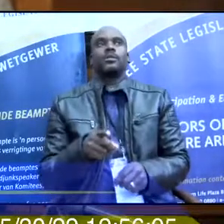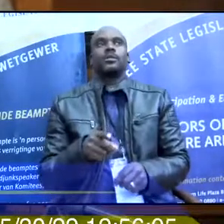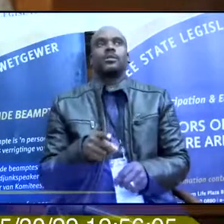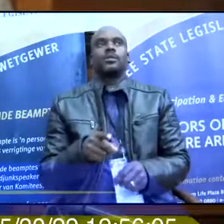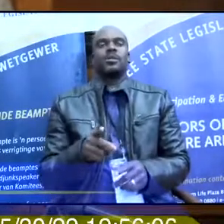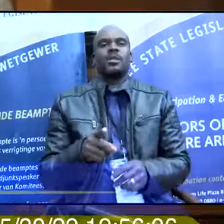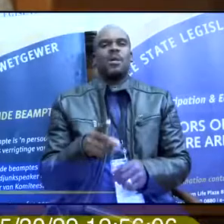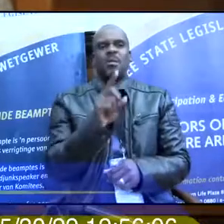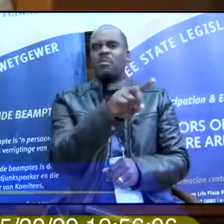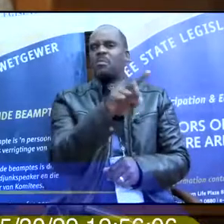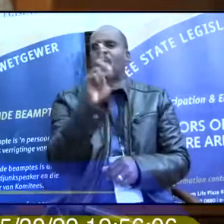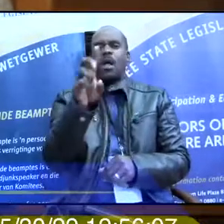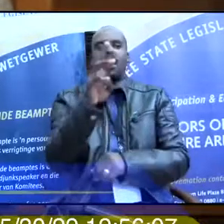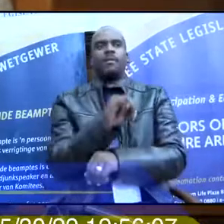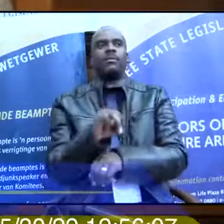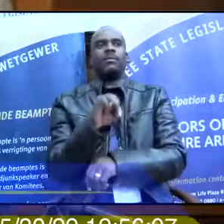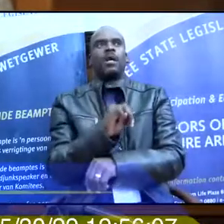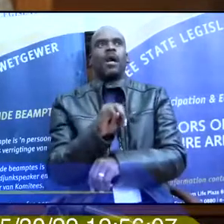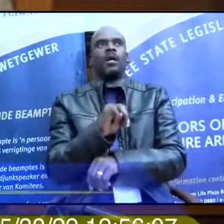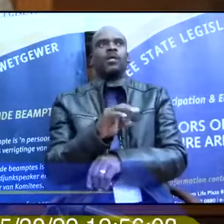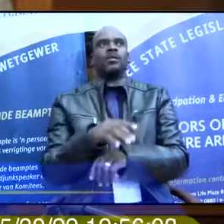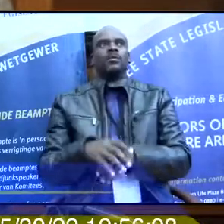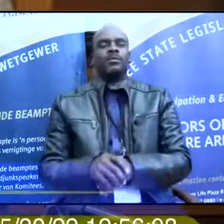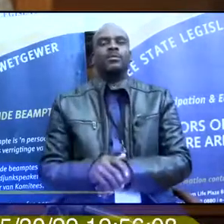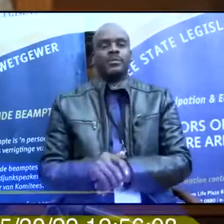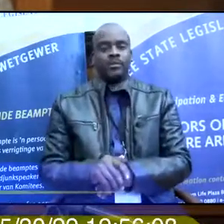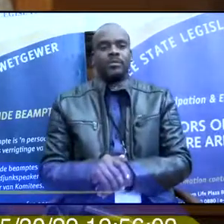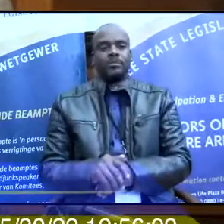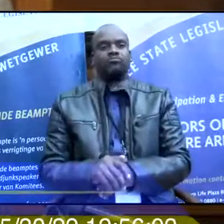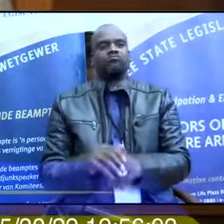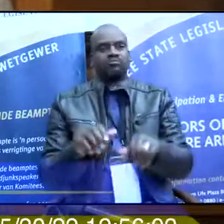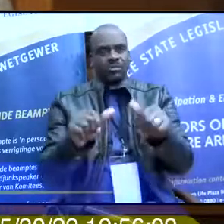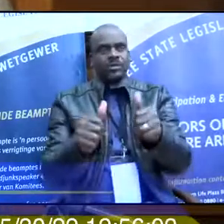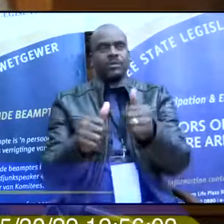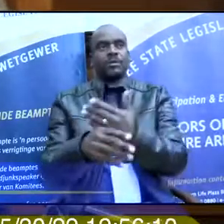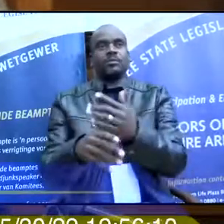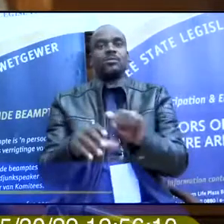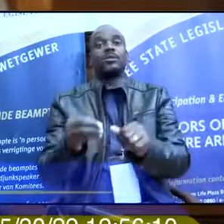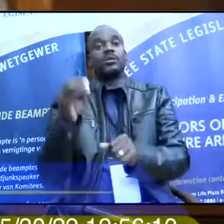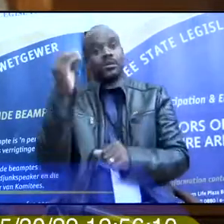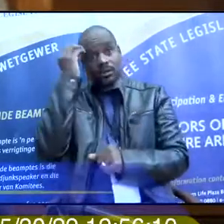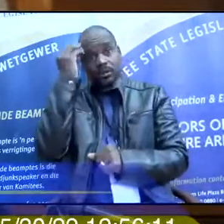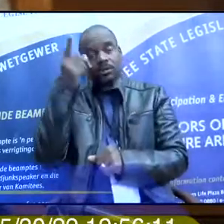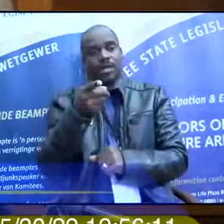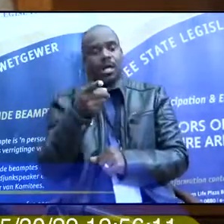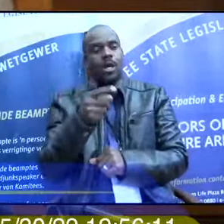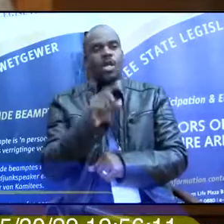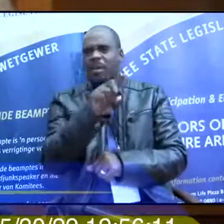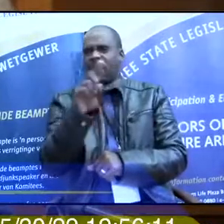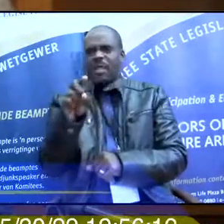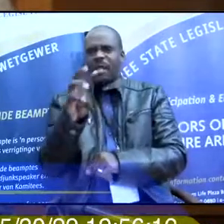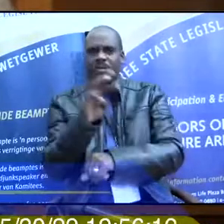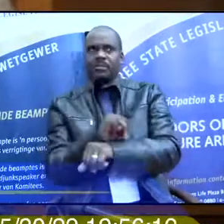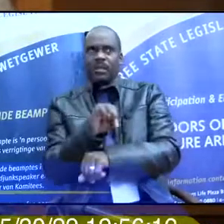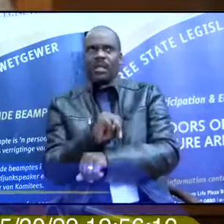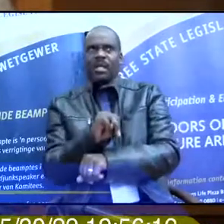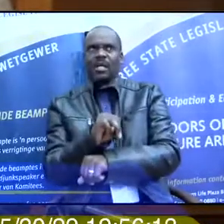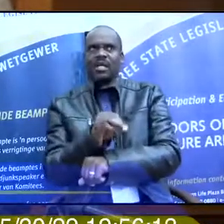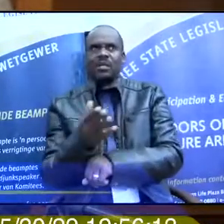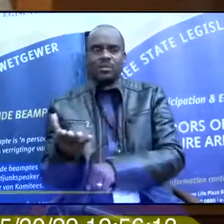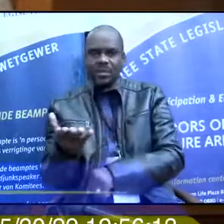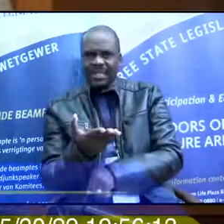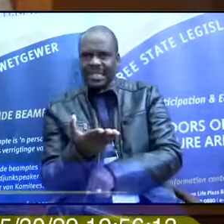municipality a concurrence will be issued in another municipality where a person with